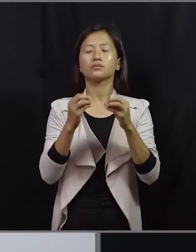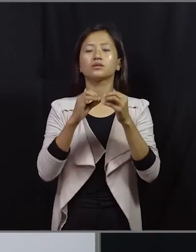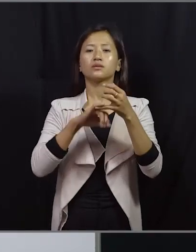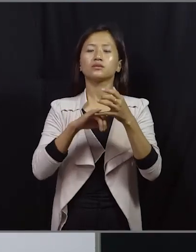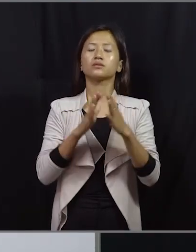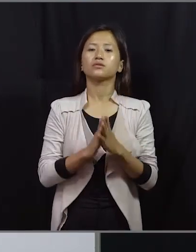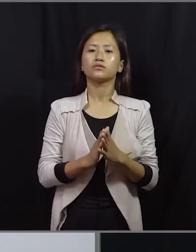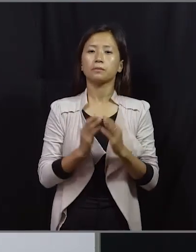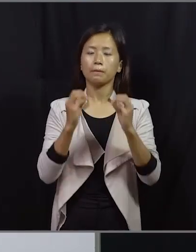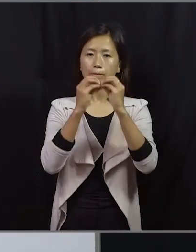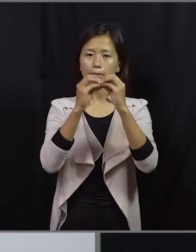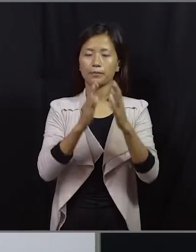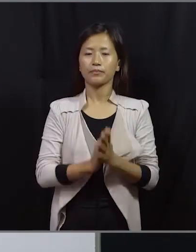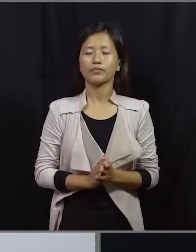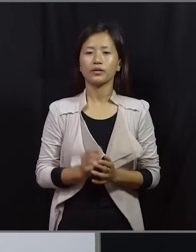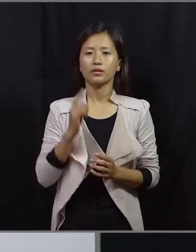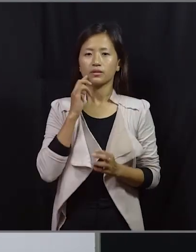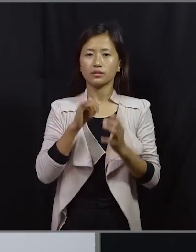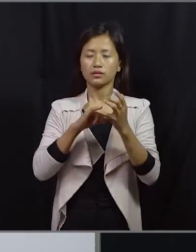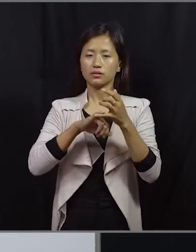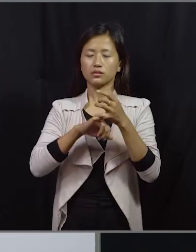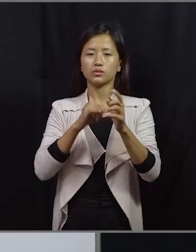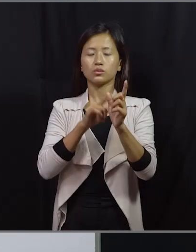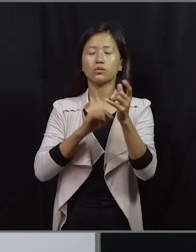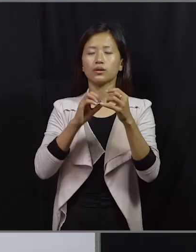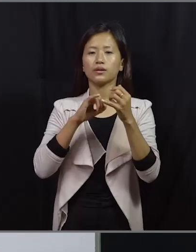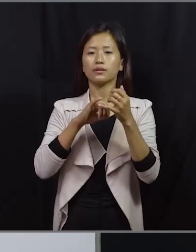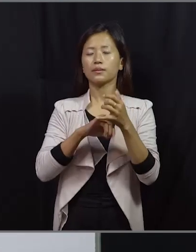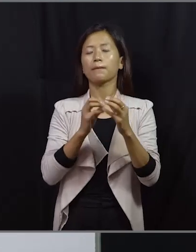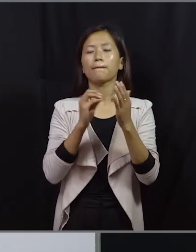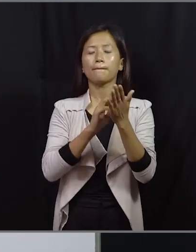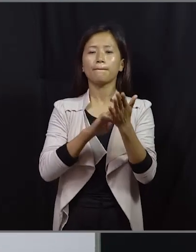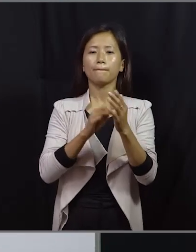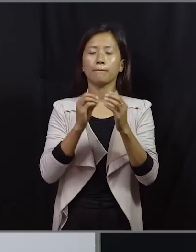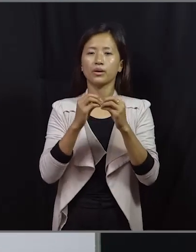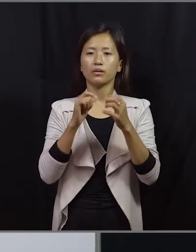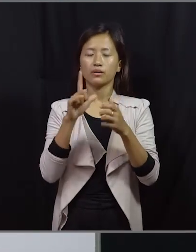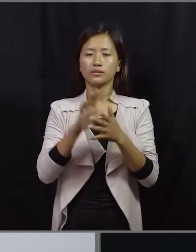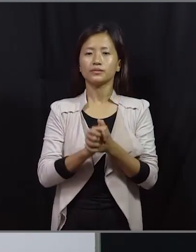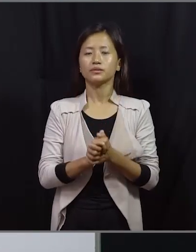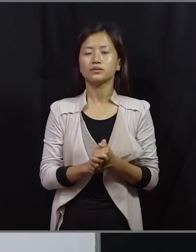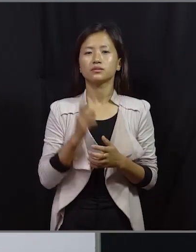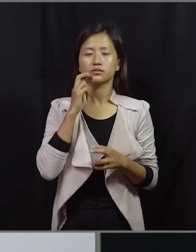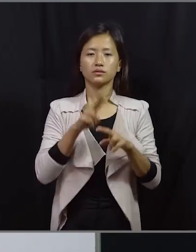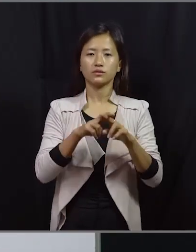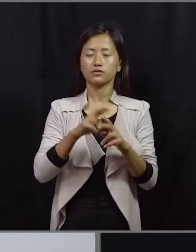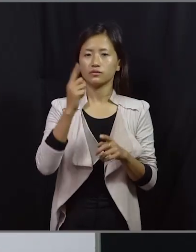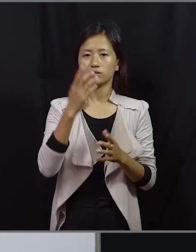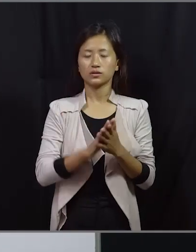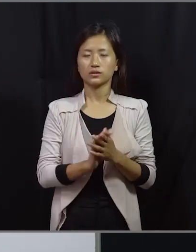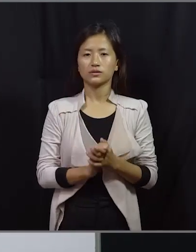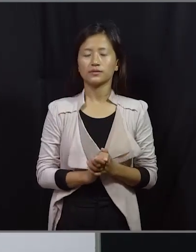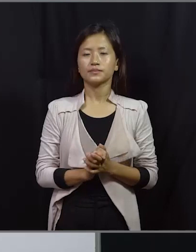it satisfies. Therefore, we put this symbol if and only if. I double F. This should be read as if and only